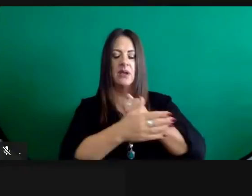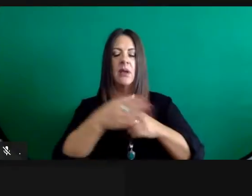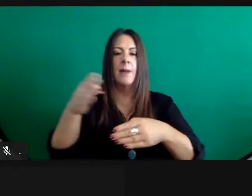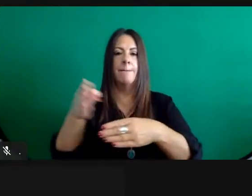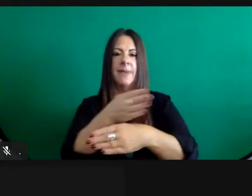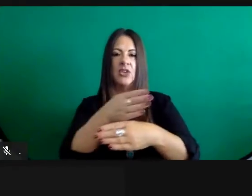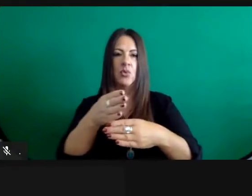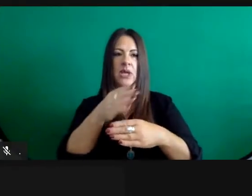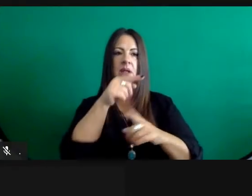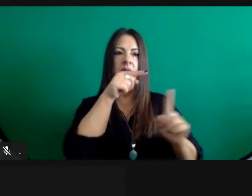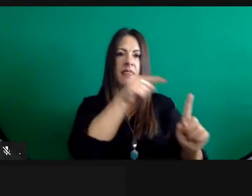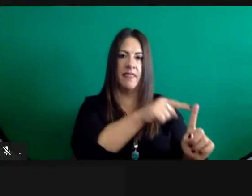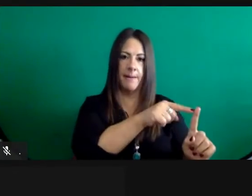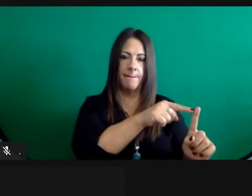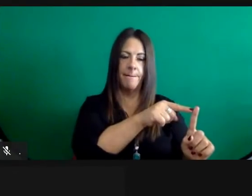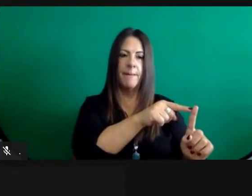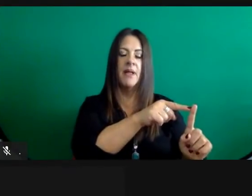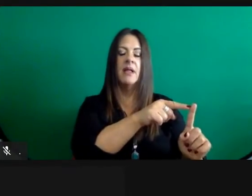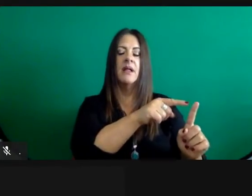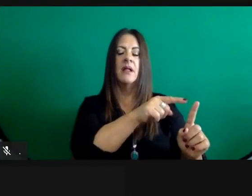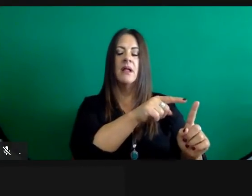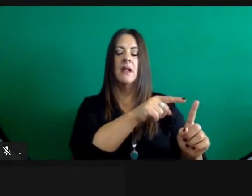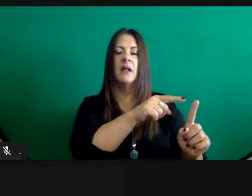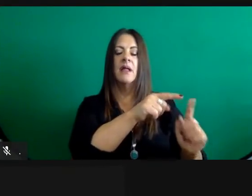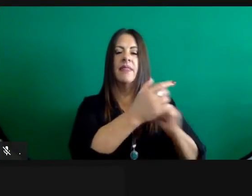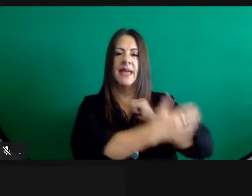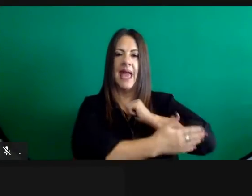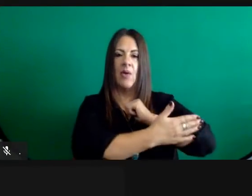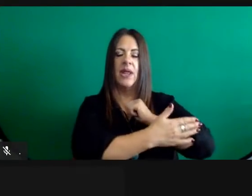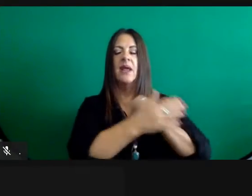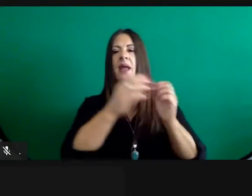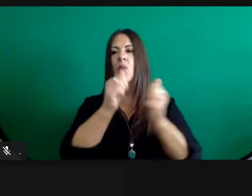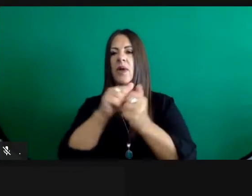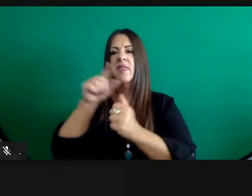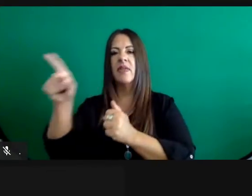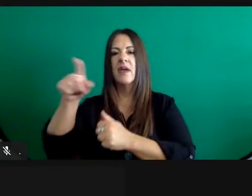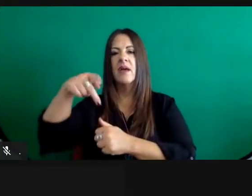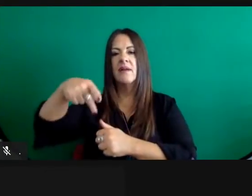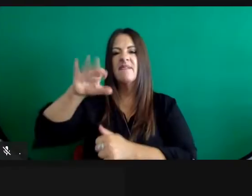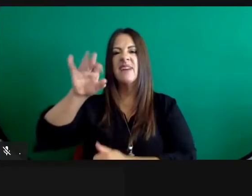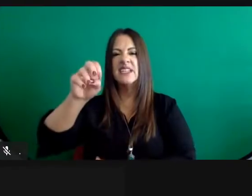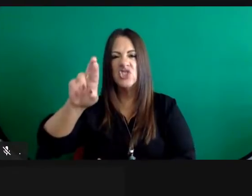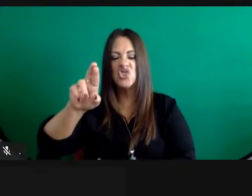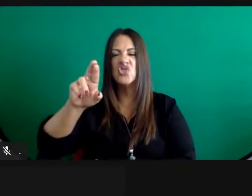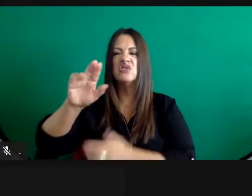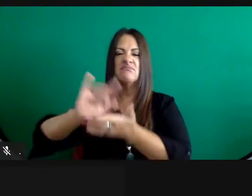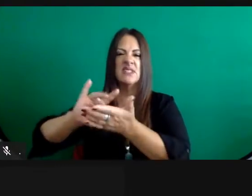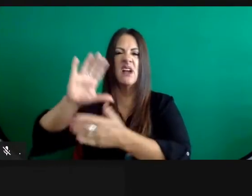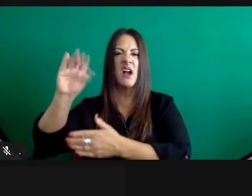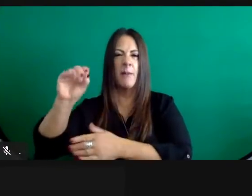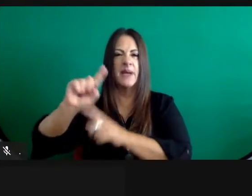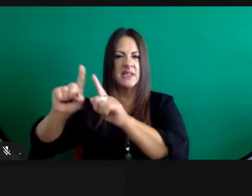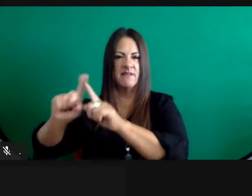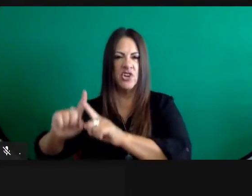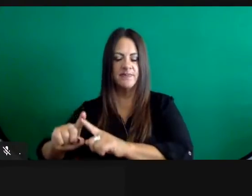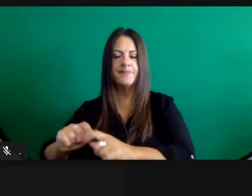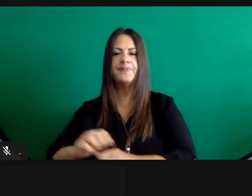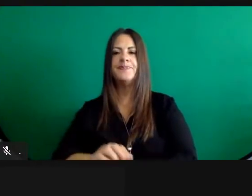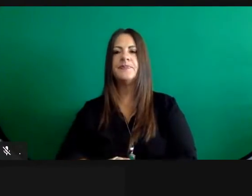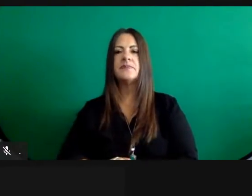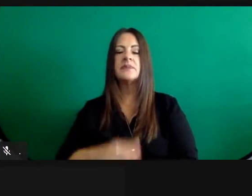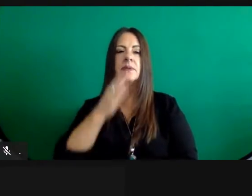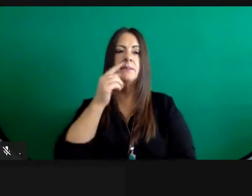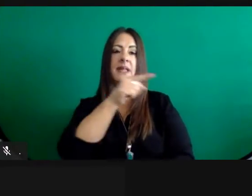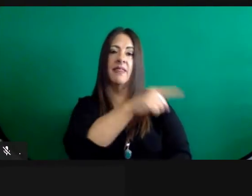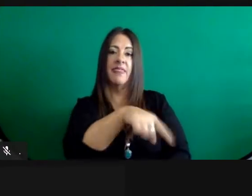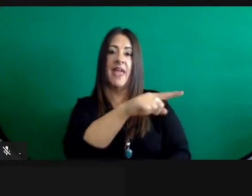the state and our local partners, the county partners, the various facilities that will be administering the vaccine on the one